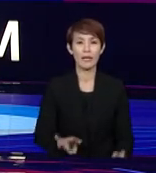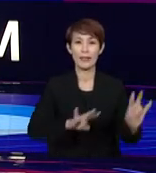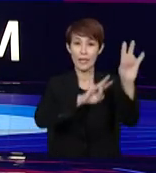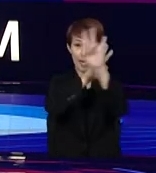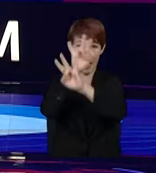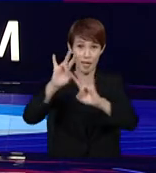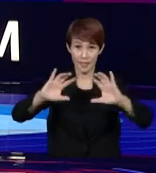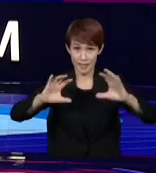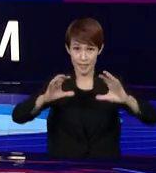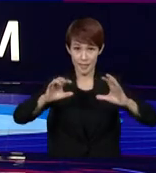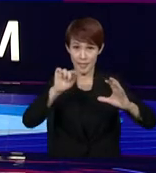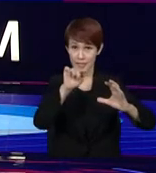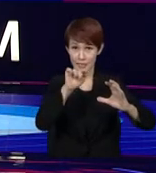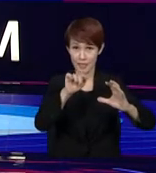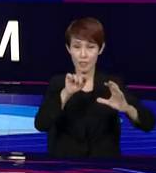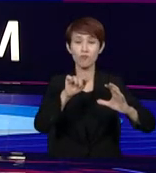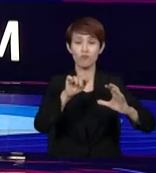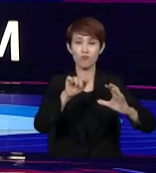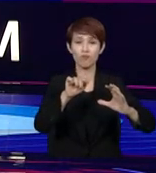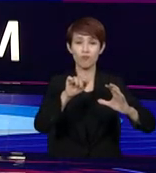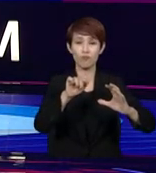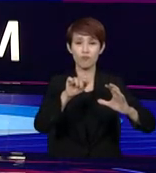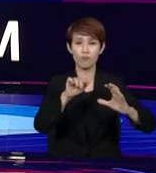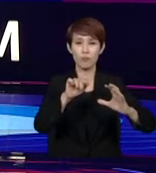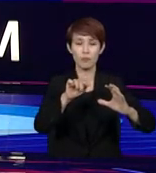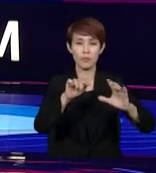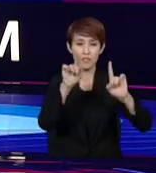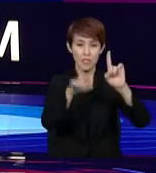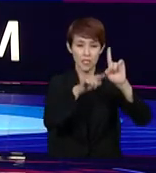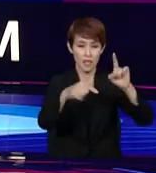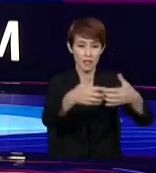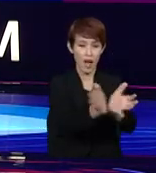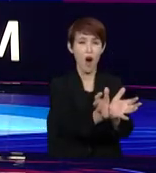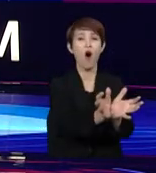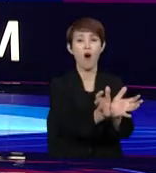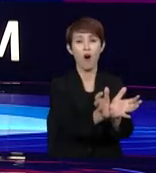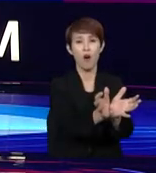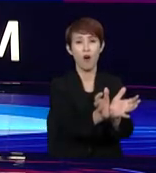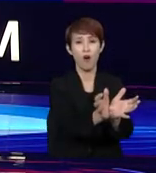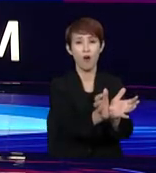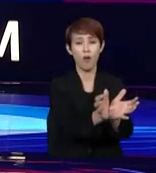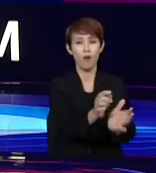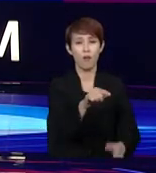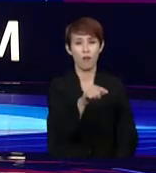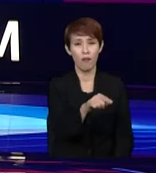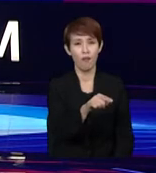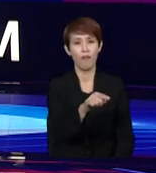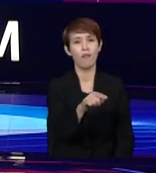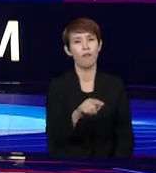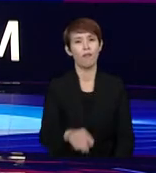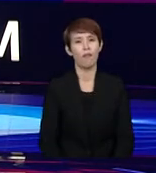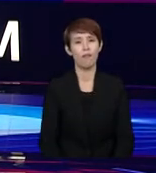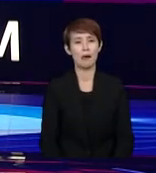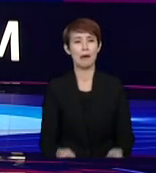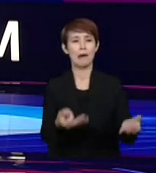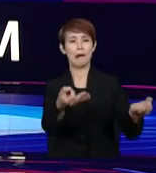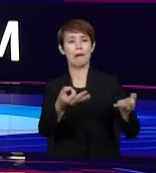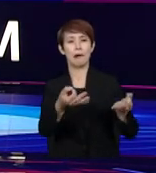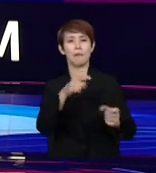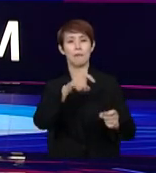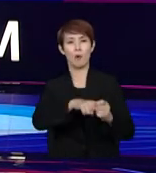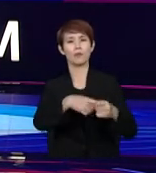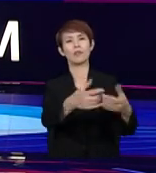Well, technically, no. Geert Wilders, a right-wing populist, is one member of his party, and the other member of the party